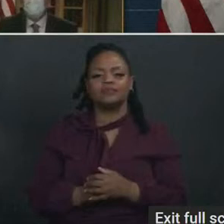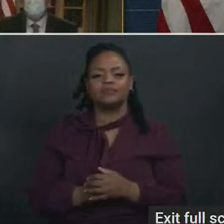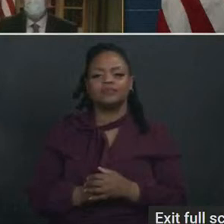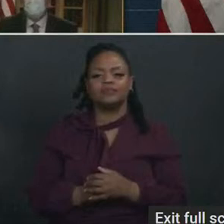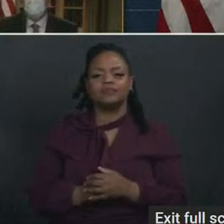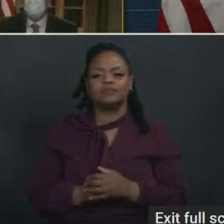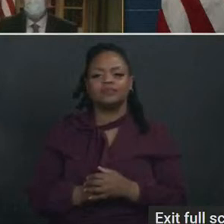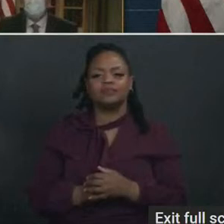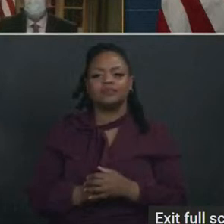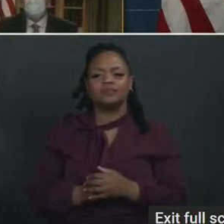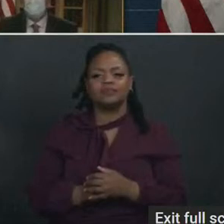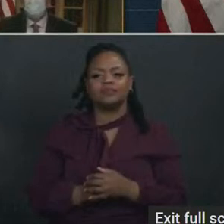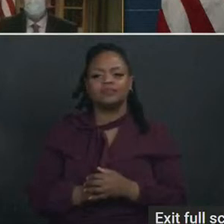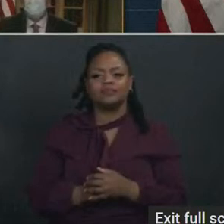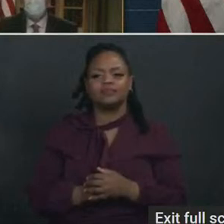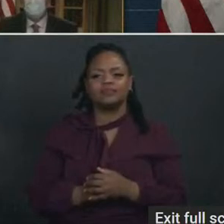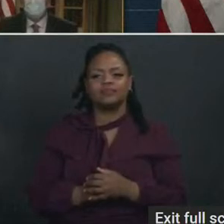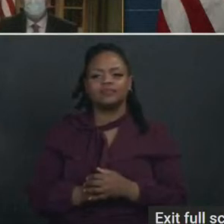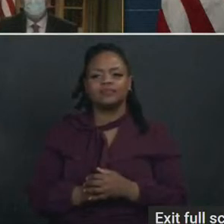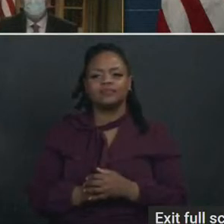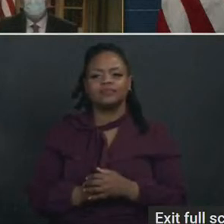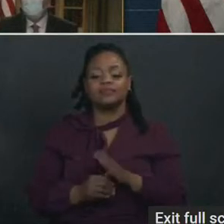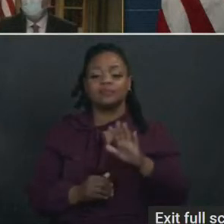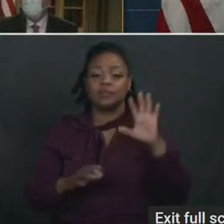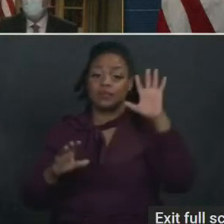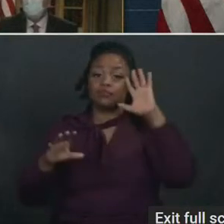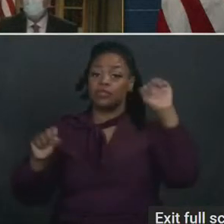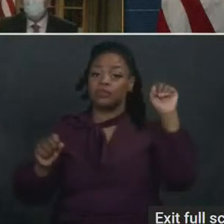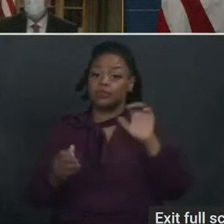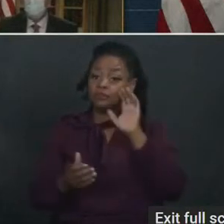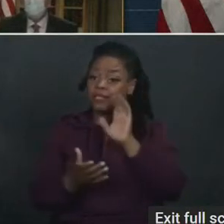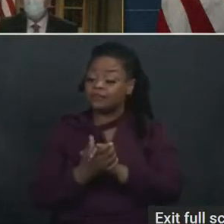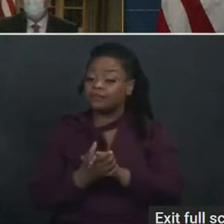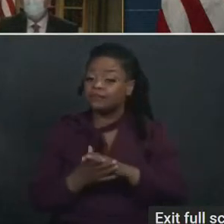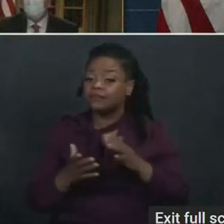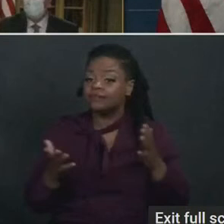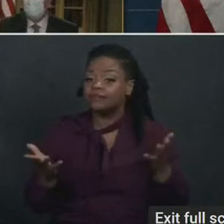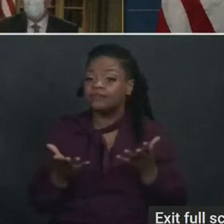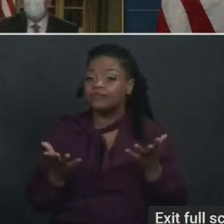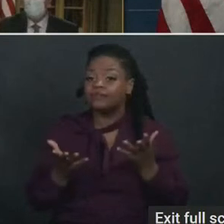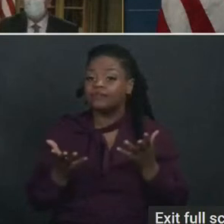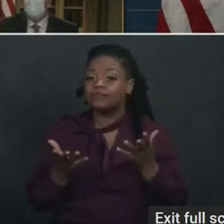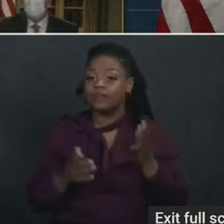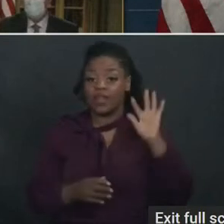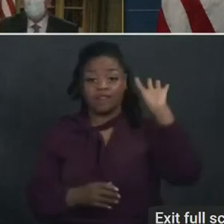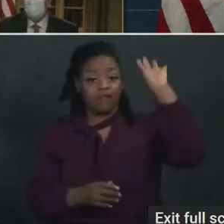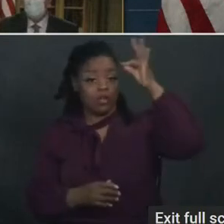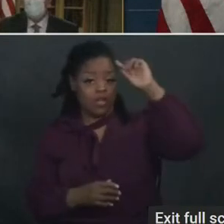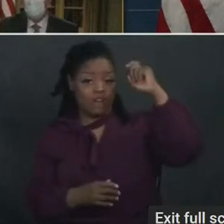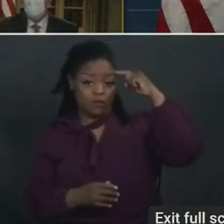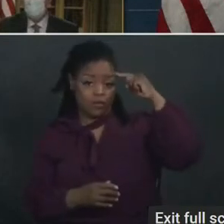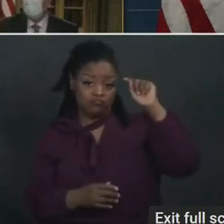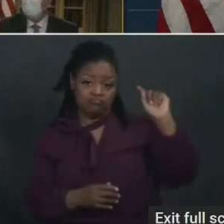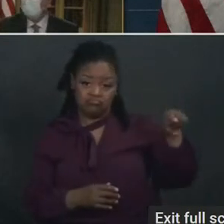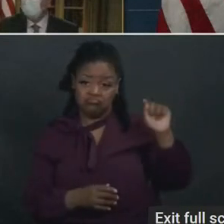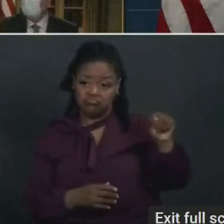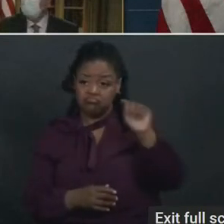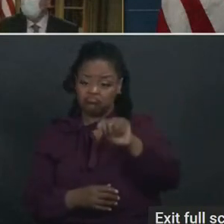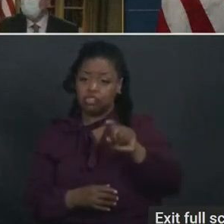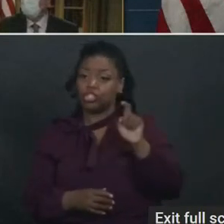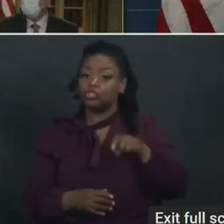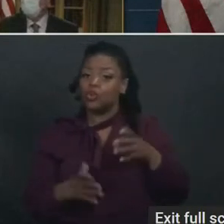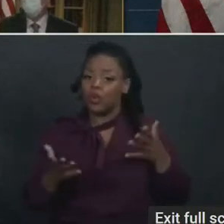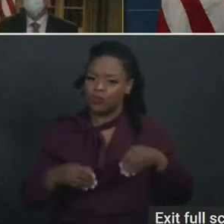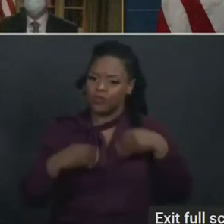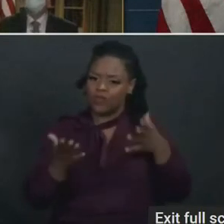hear. Yeah. The President believes Yeah, I think so. the federal government should be the source of truth for the public to